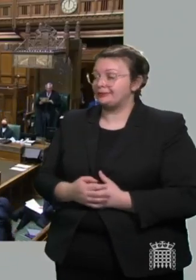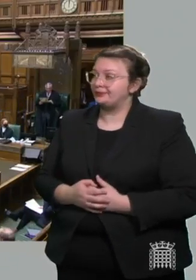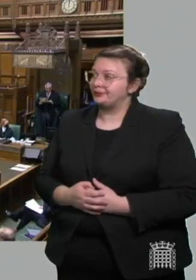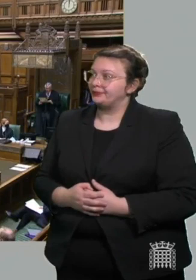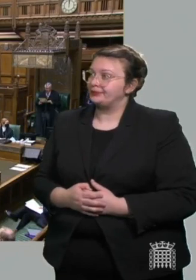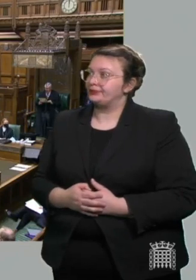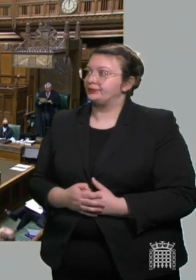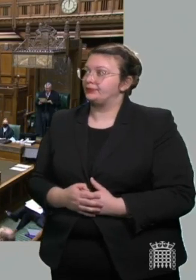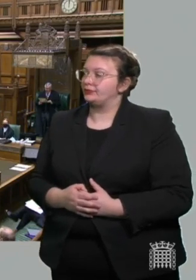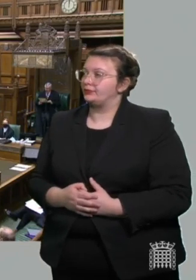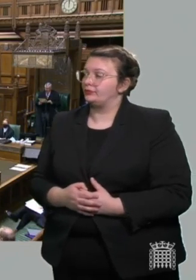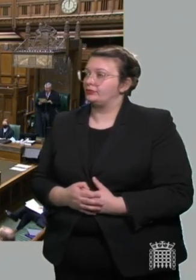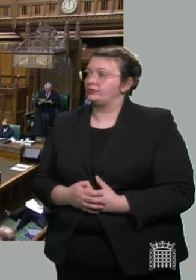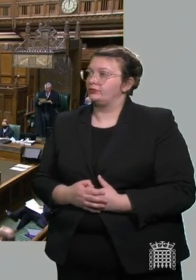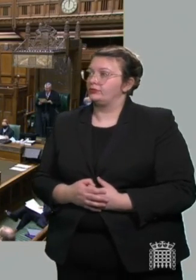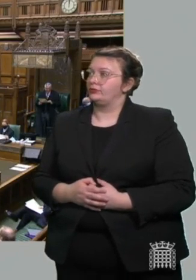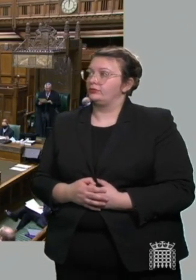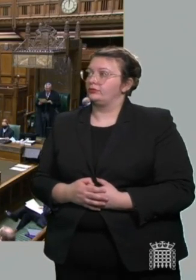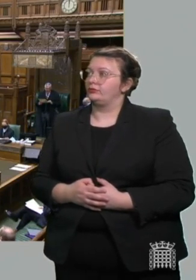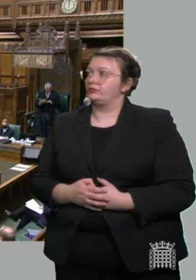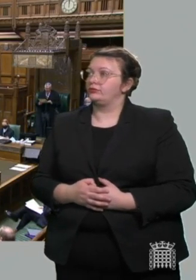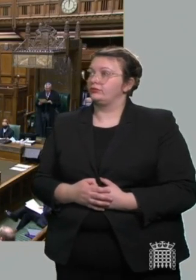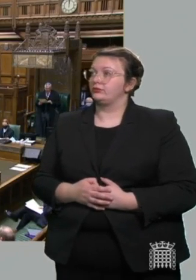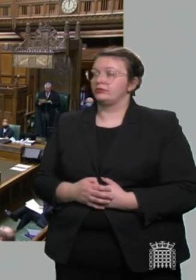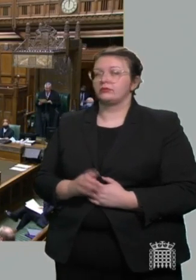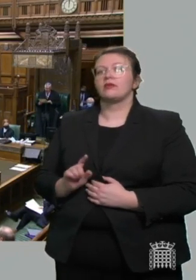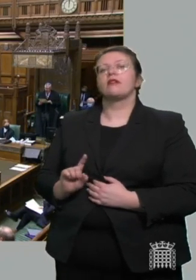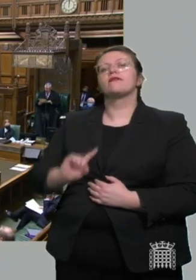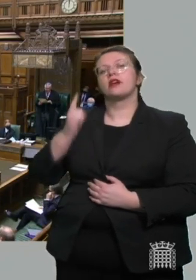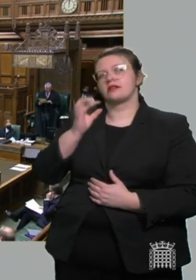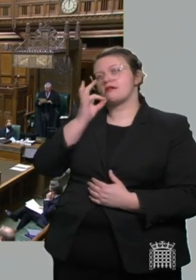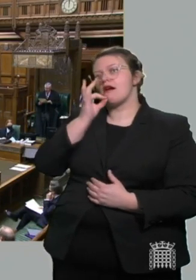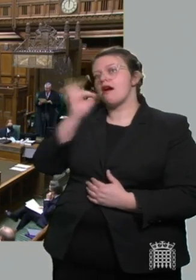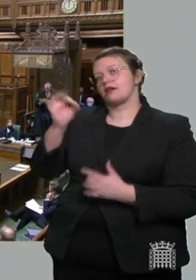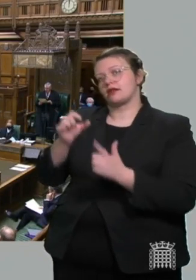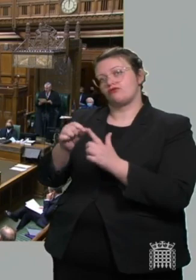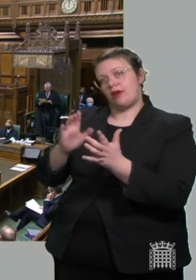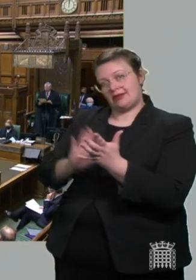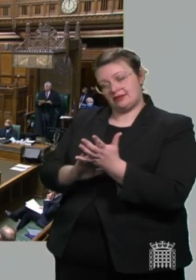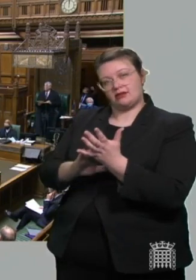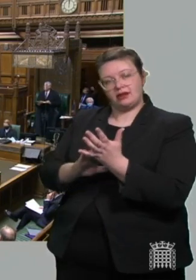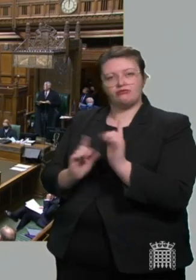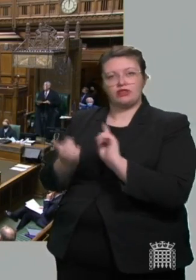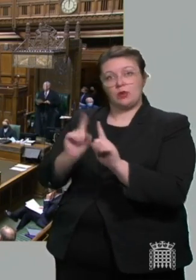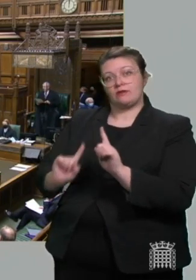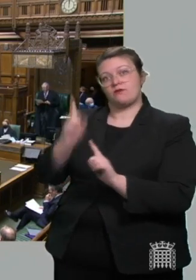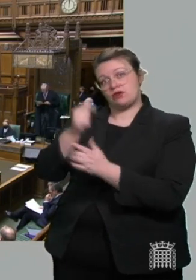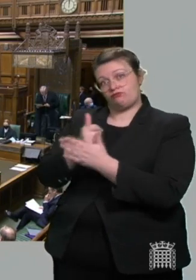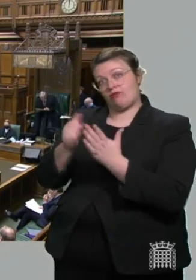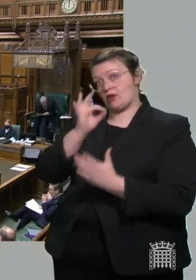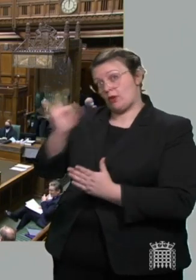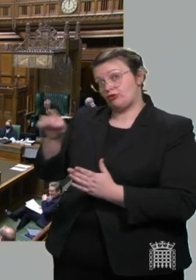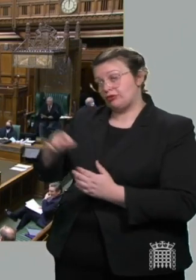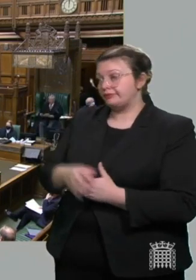I will first call the Prime Minister to answer the engagements question, and then we'll call Kim Johnson. So, Prime Minister, your